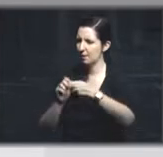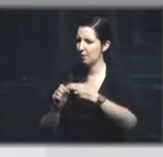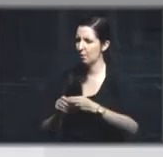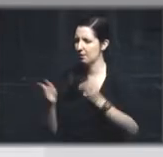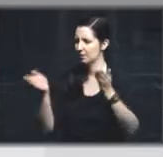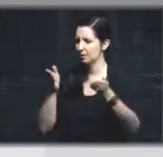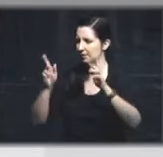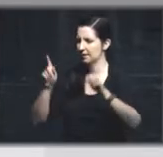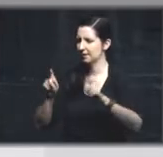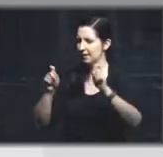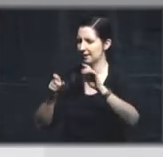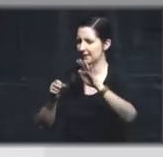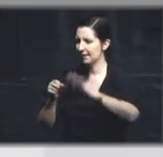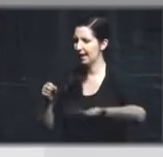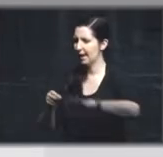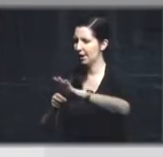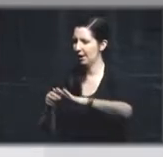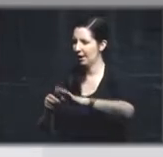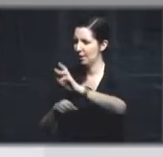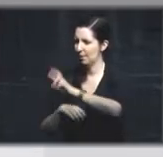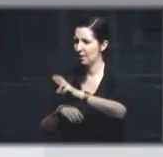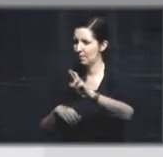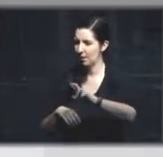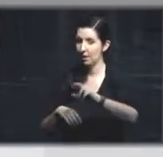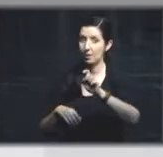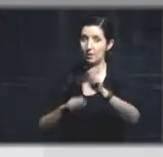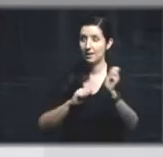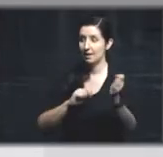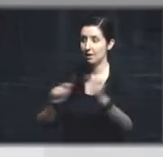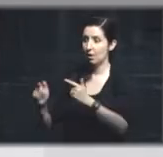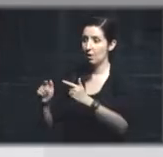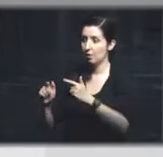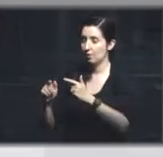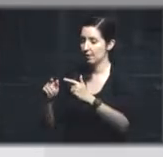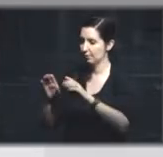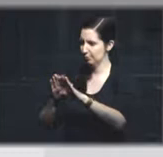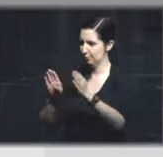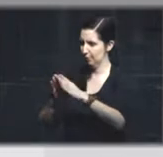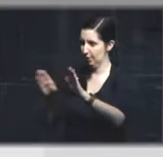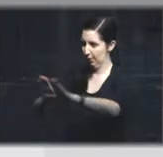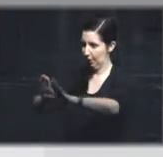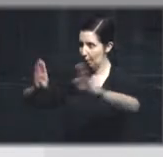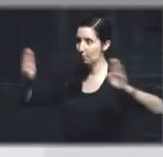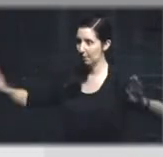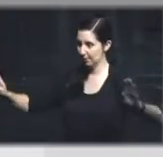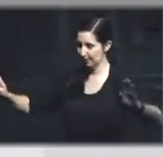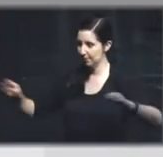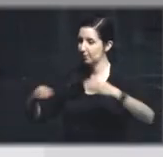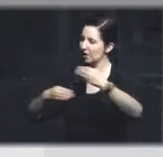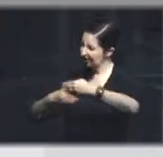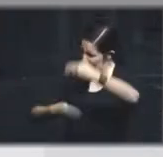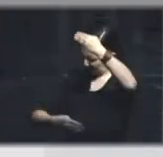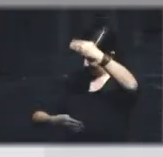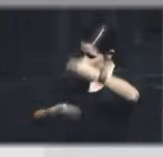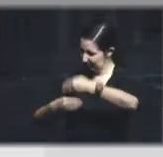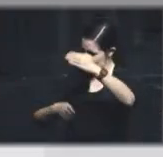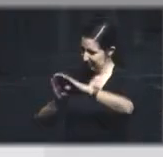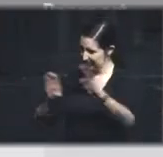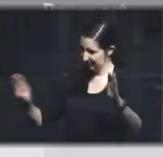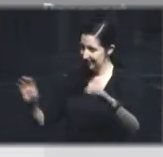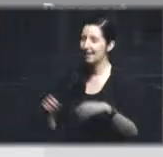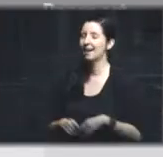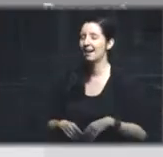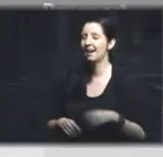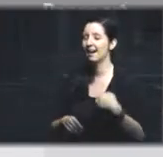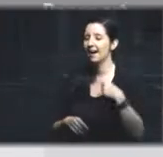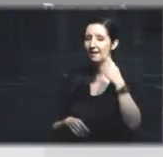Rampart, and we need auto door openers, so this project was funded. I think Kevin Hudgens, I think you were the proposer for